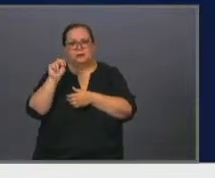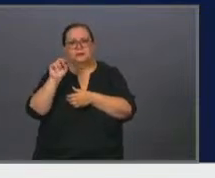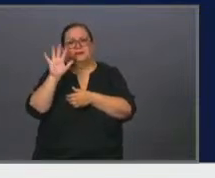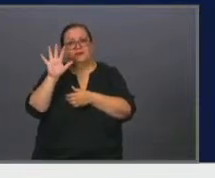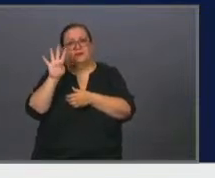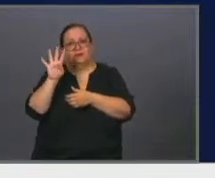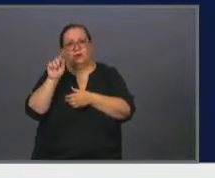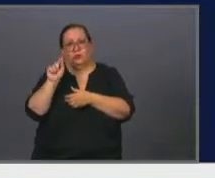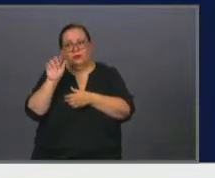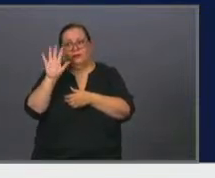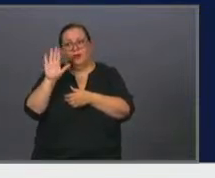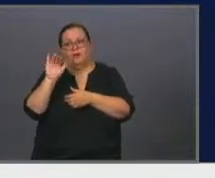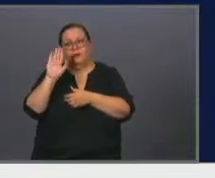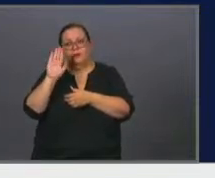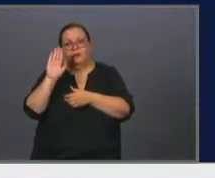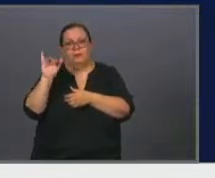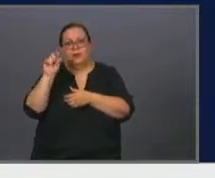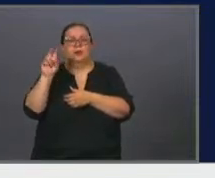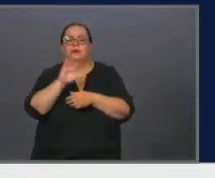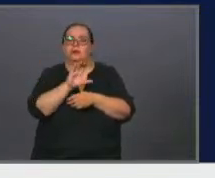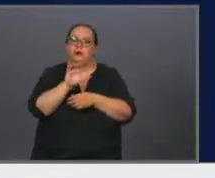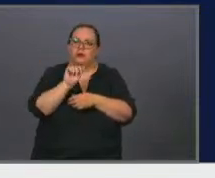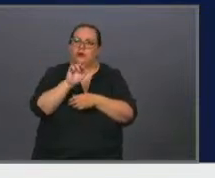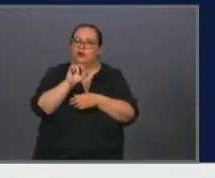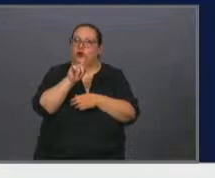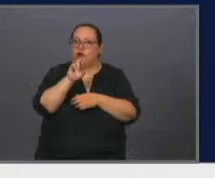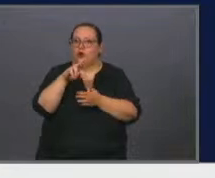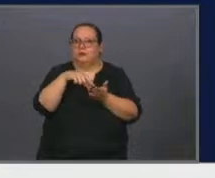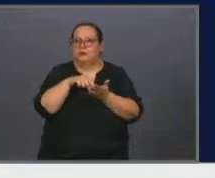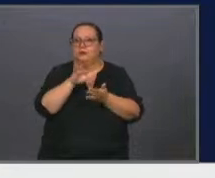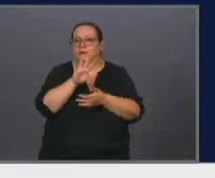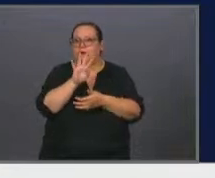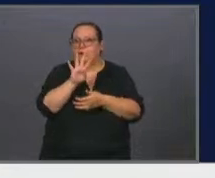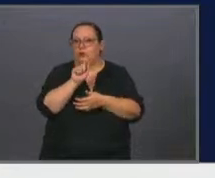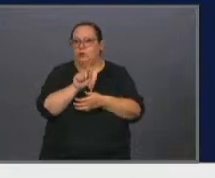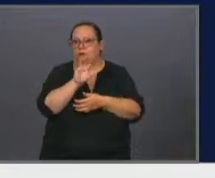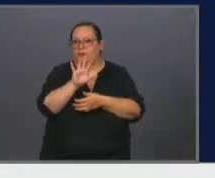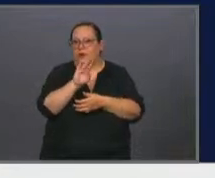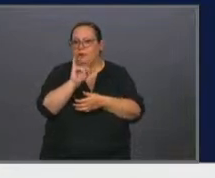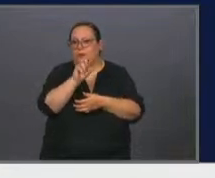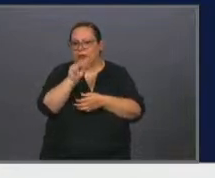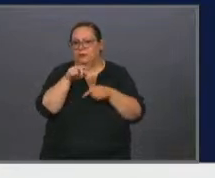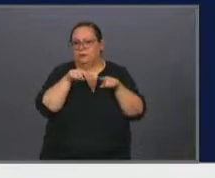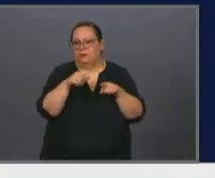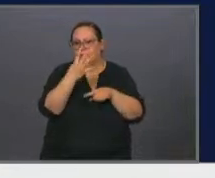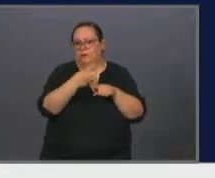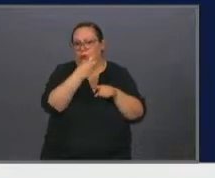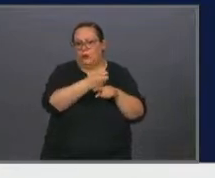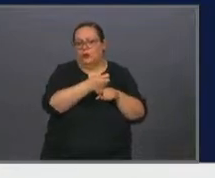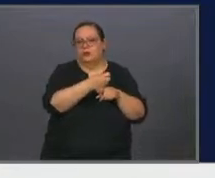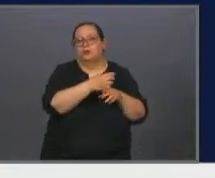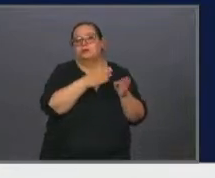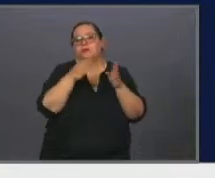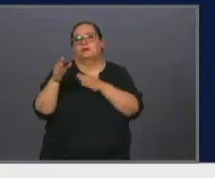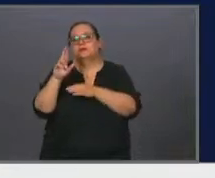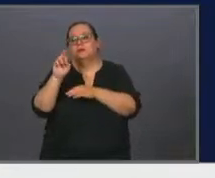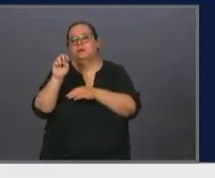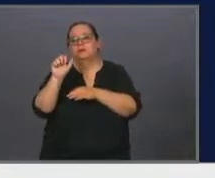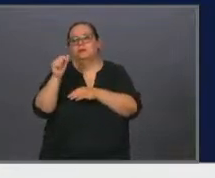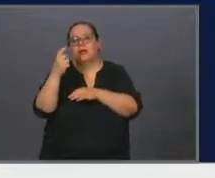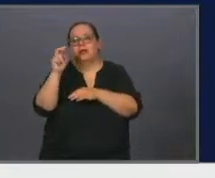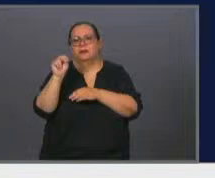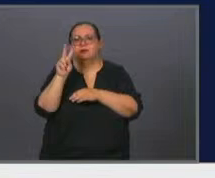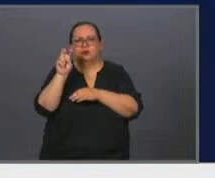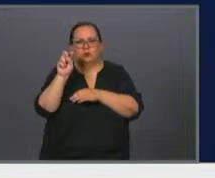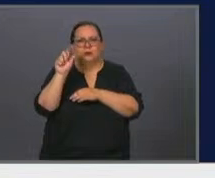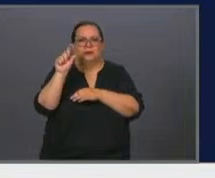billion. Carter's were $54.5 billion over the 4 years. Reagan's were $210.6 billion